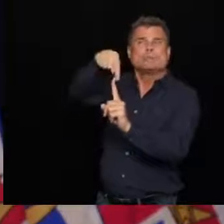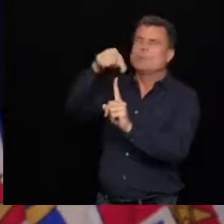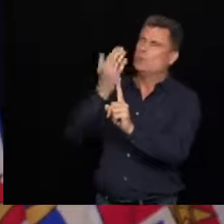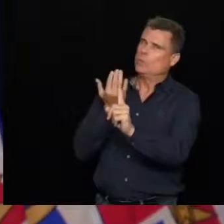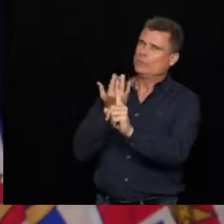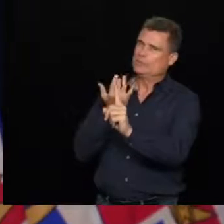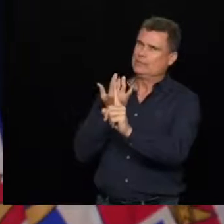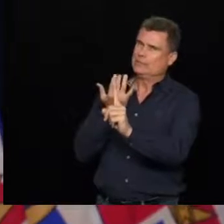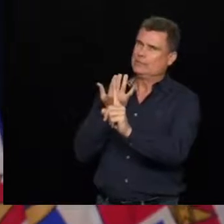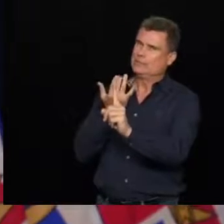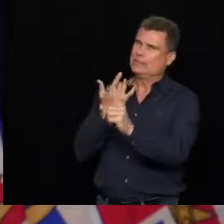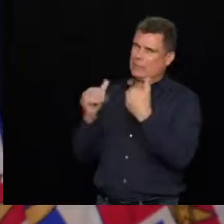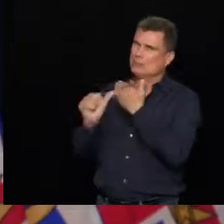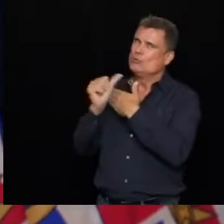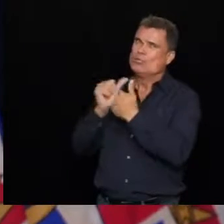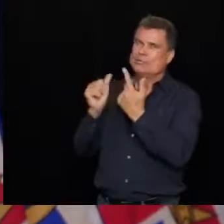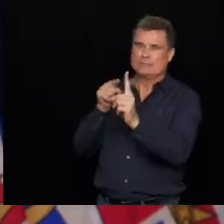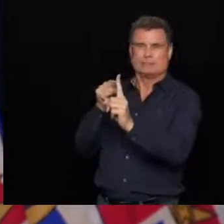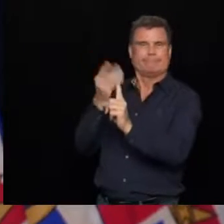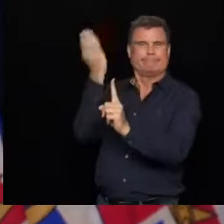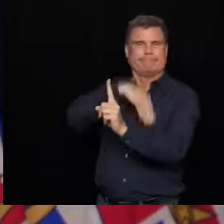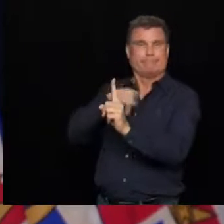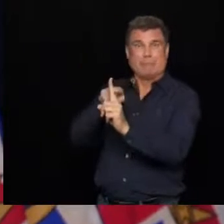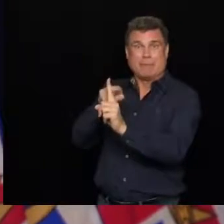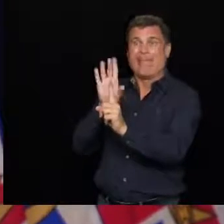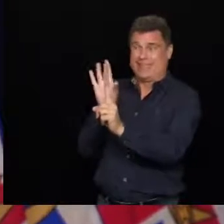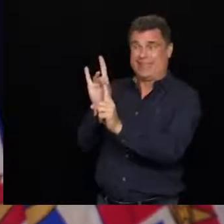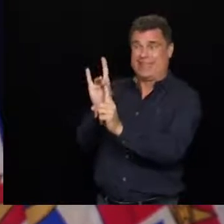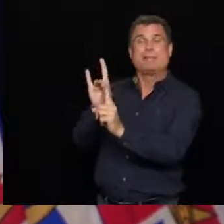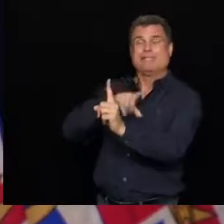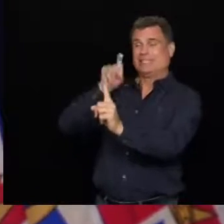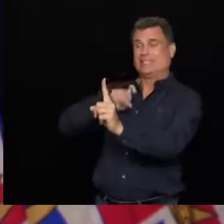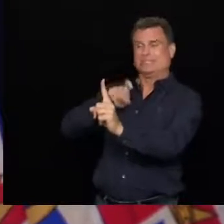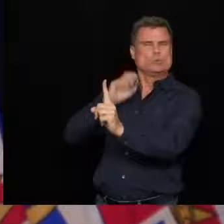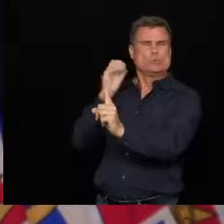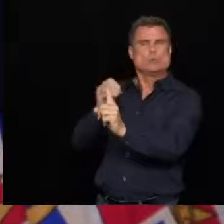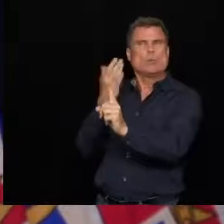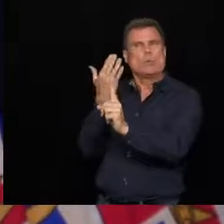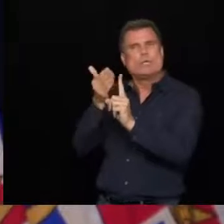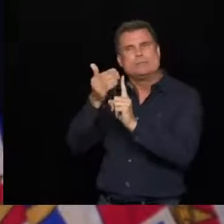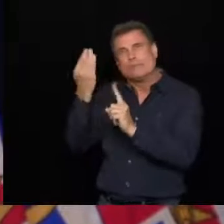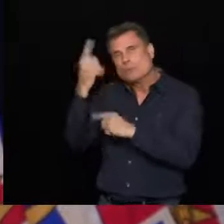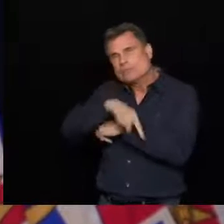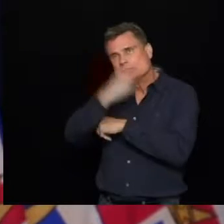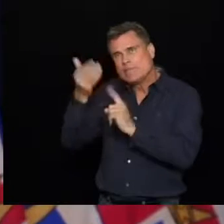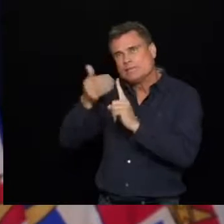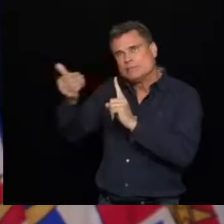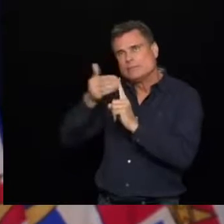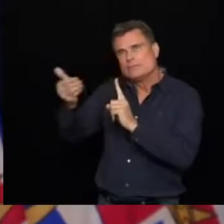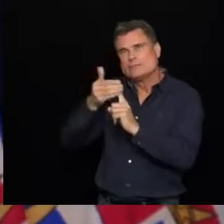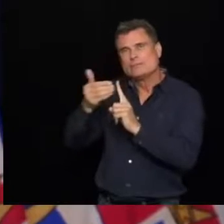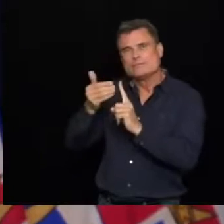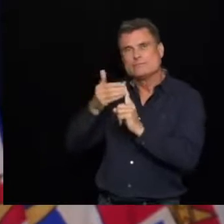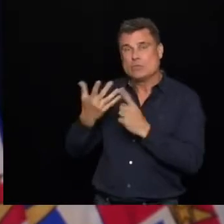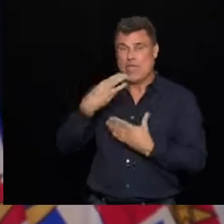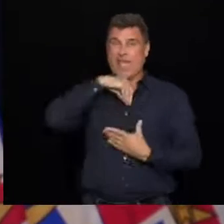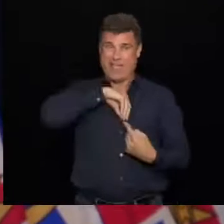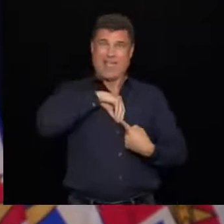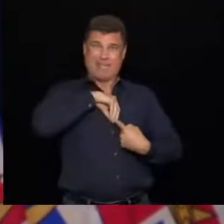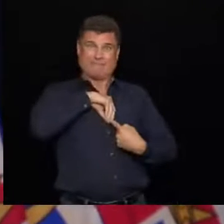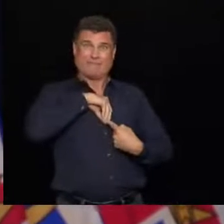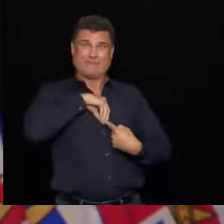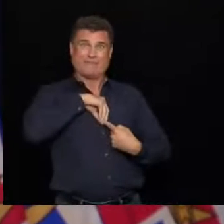still developing virus that's going to be able to infect others. Andrea Wu, Global Mail.